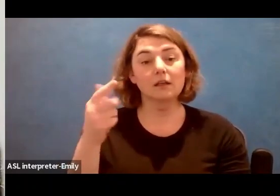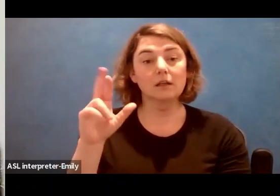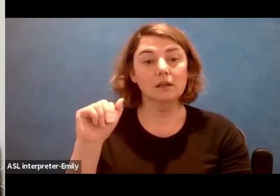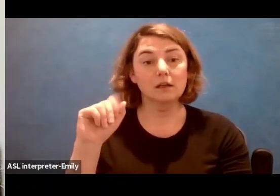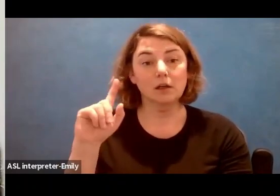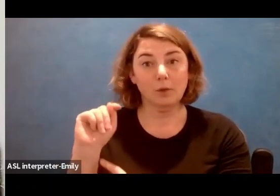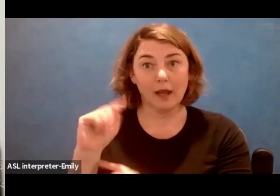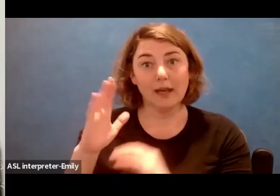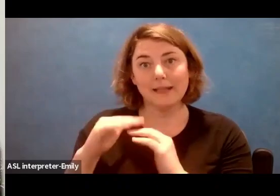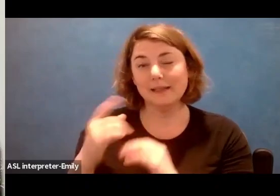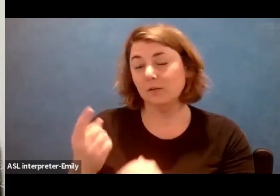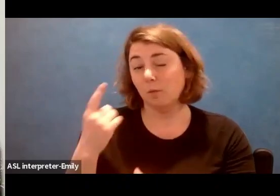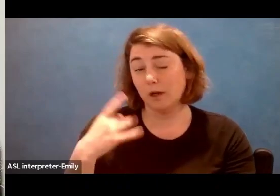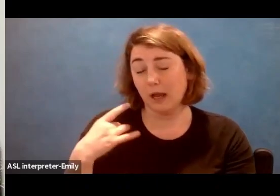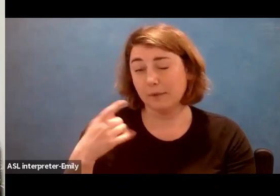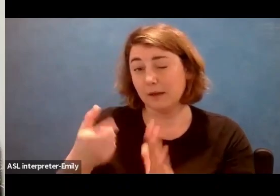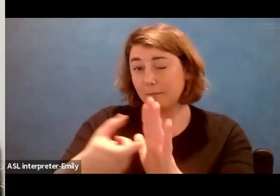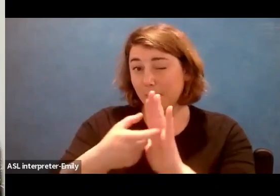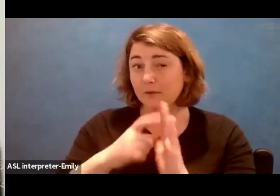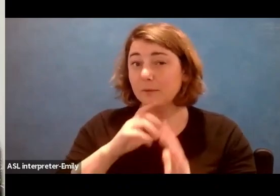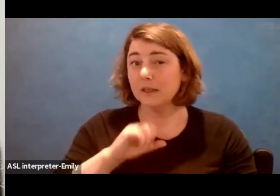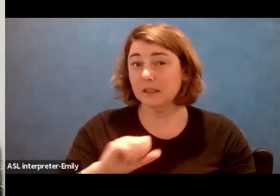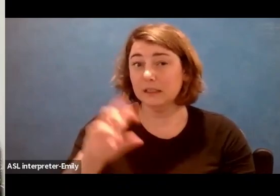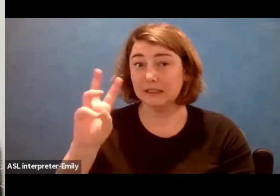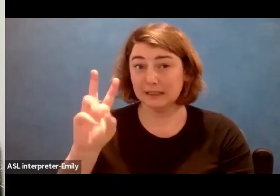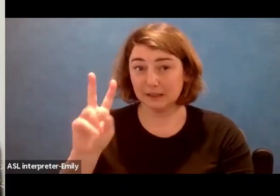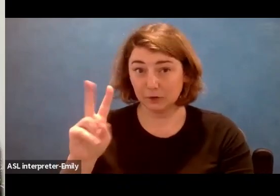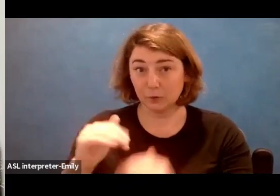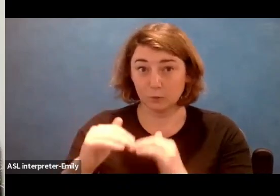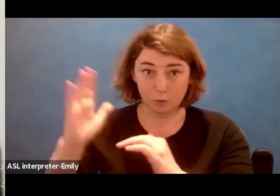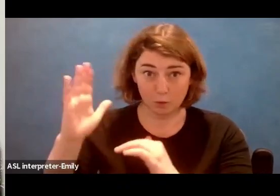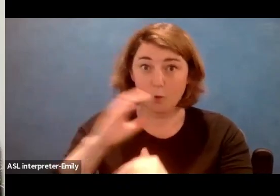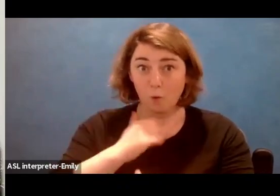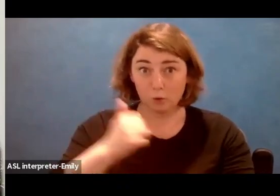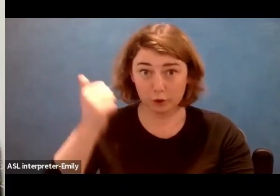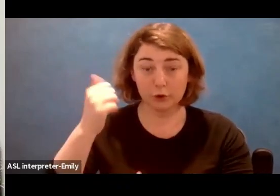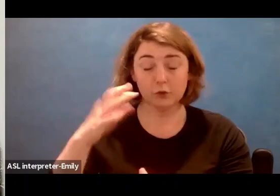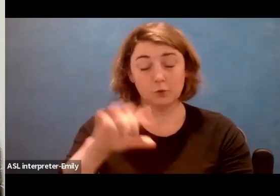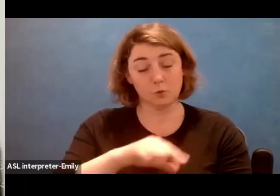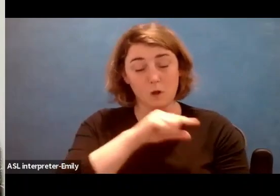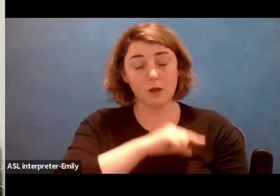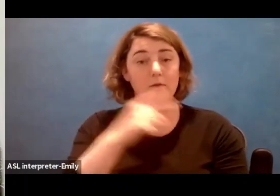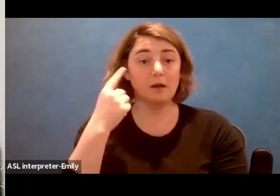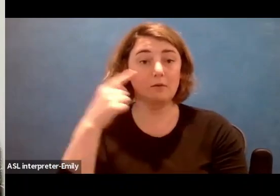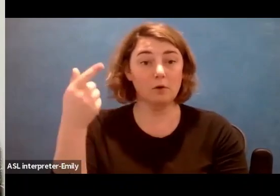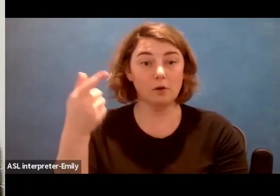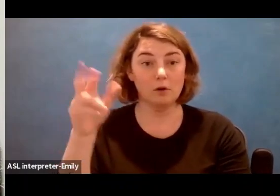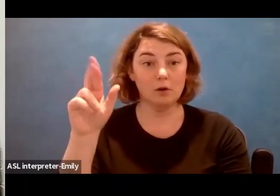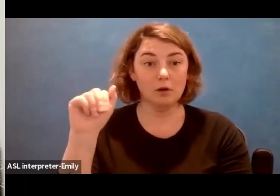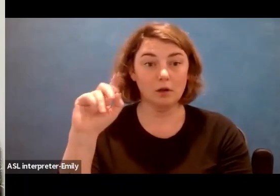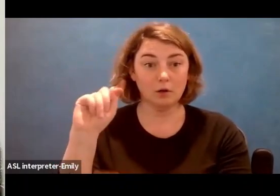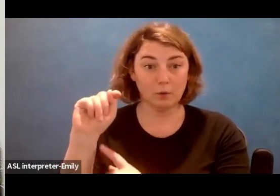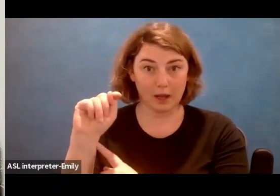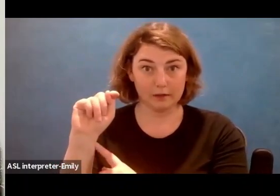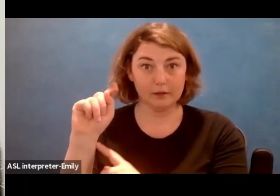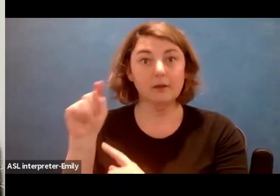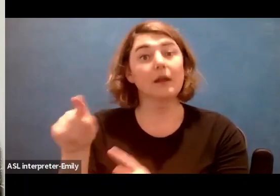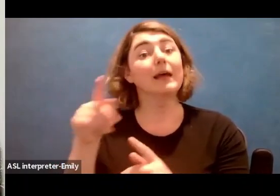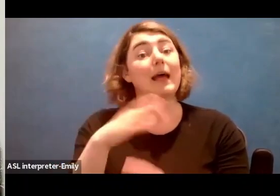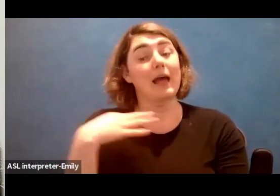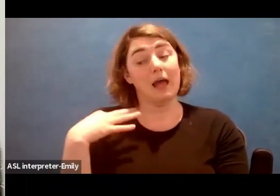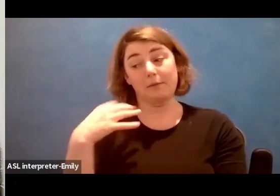one applicant must be 62 years of age or older to qualify for a grant. Applicants